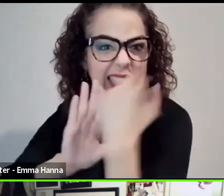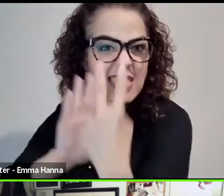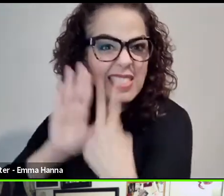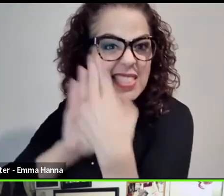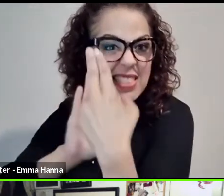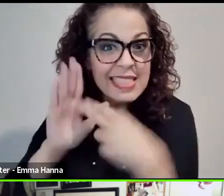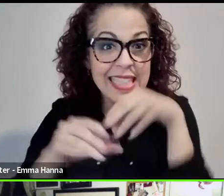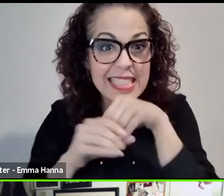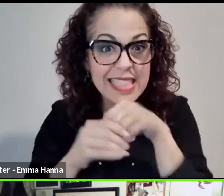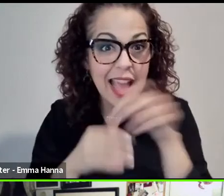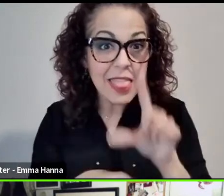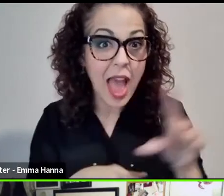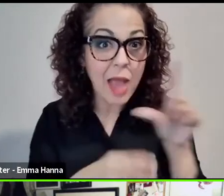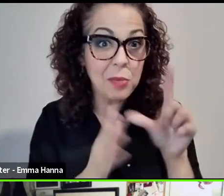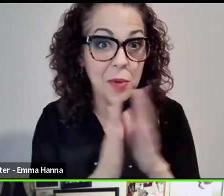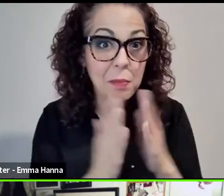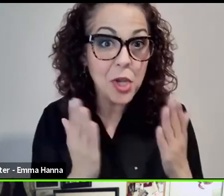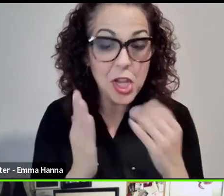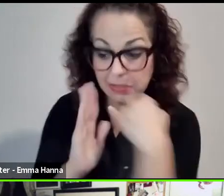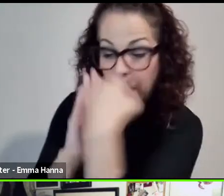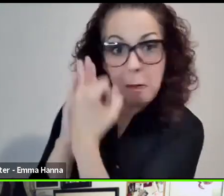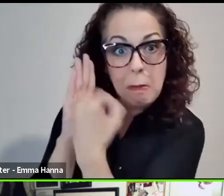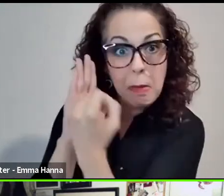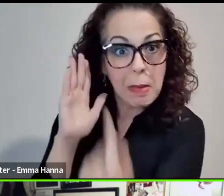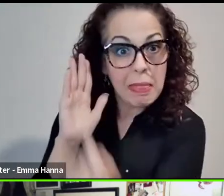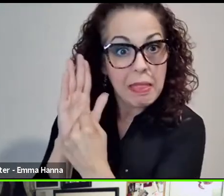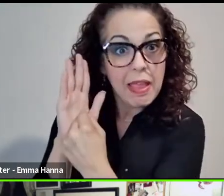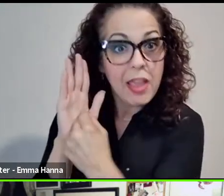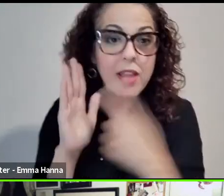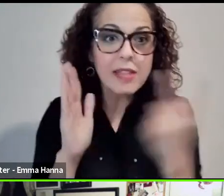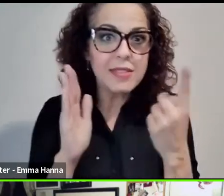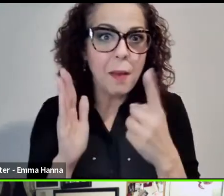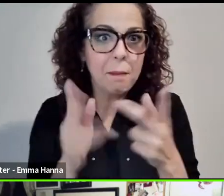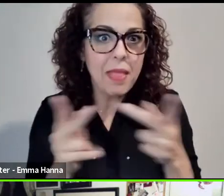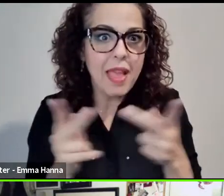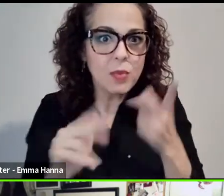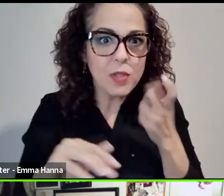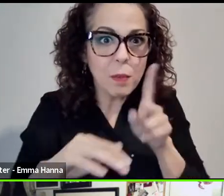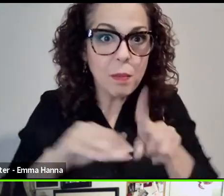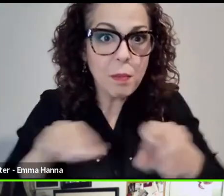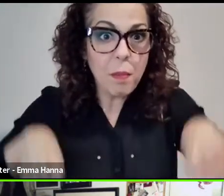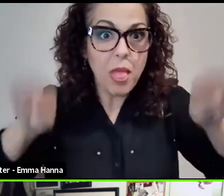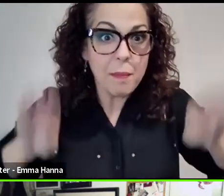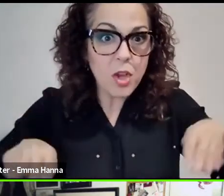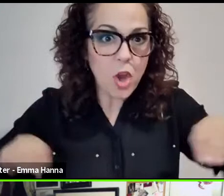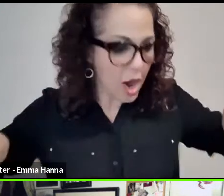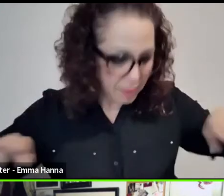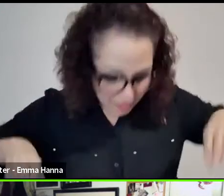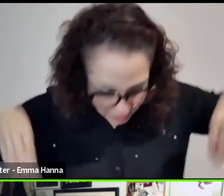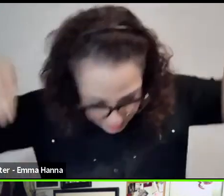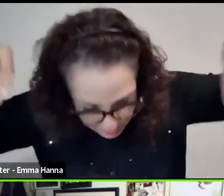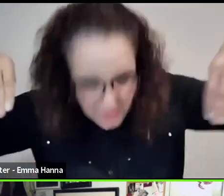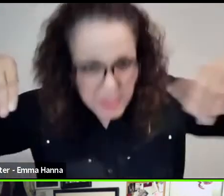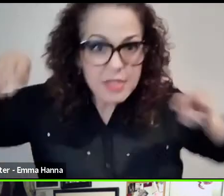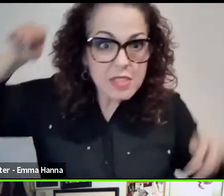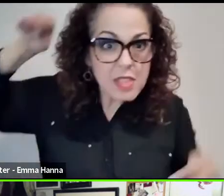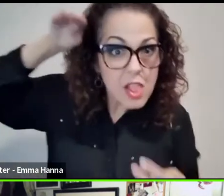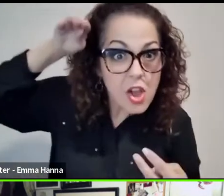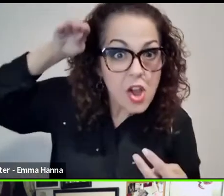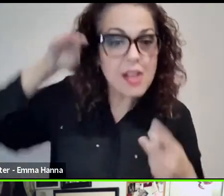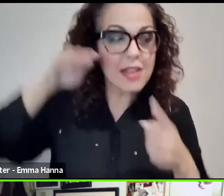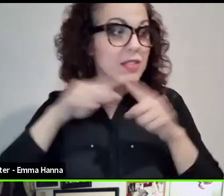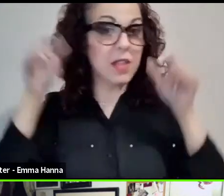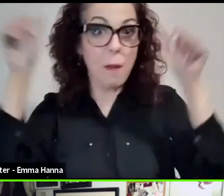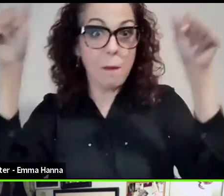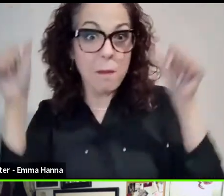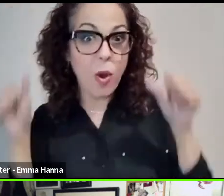to something that you see when you pull up some carpeting, to yes, in museums and galleries, to on packaging, to on posters, to